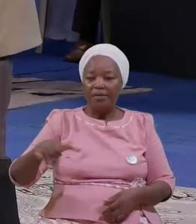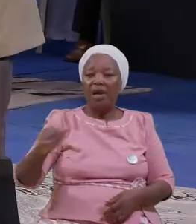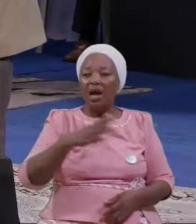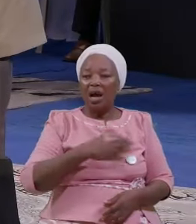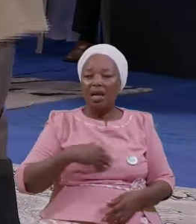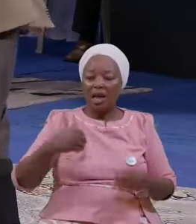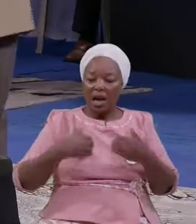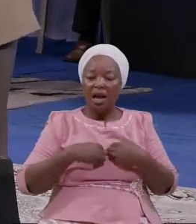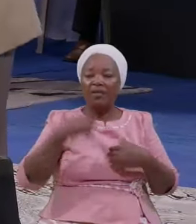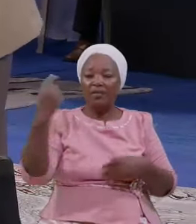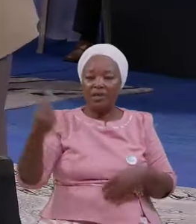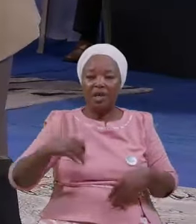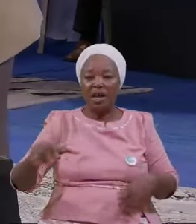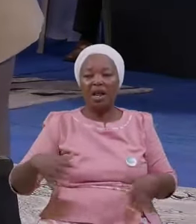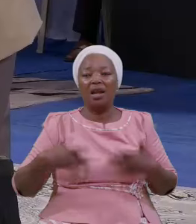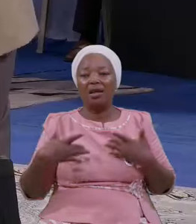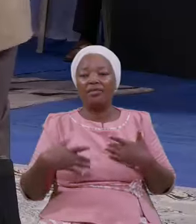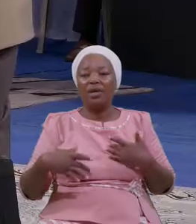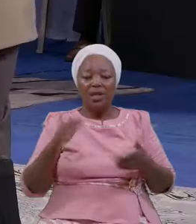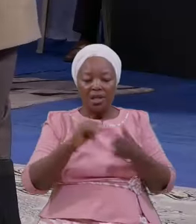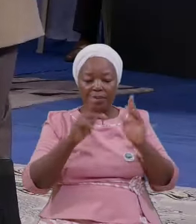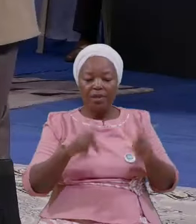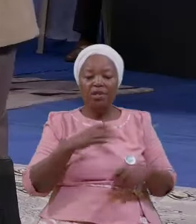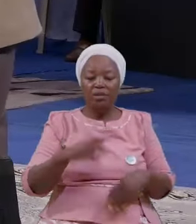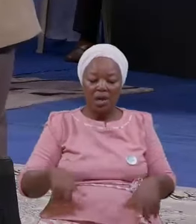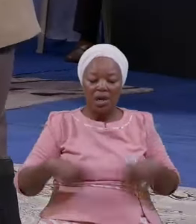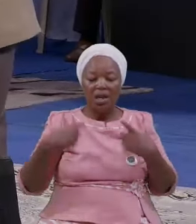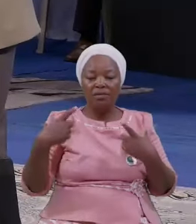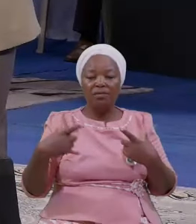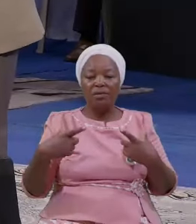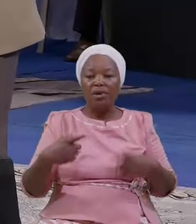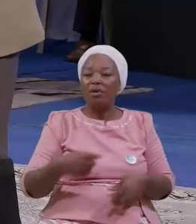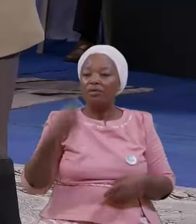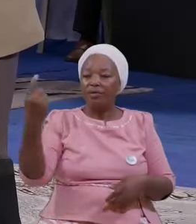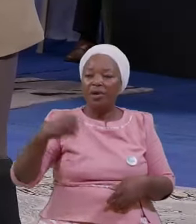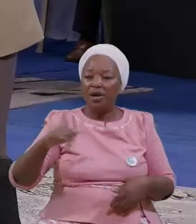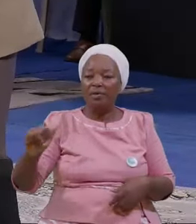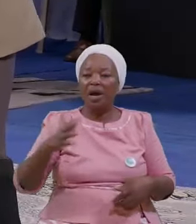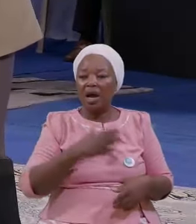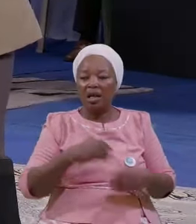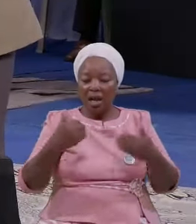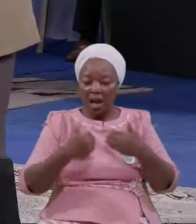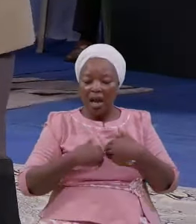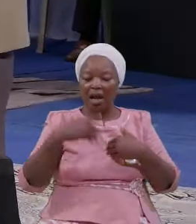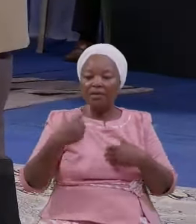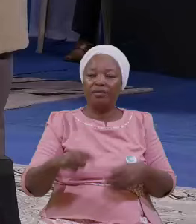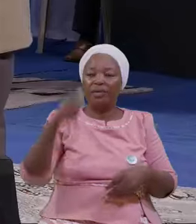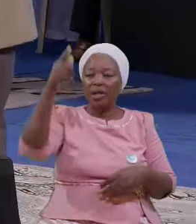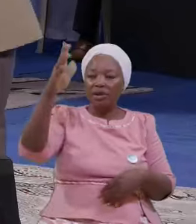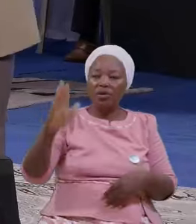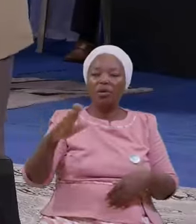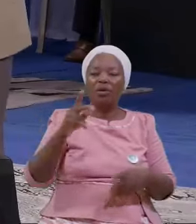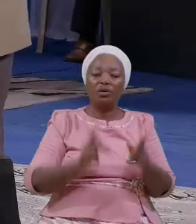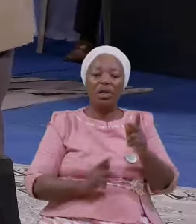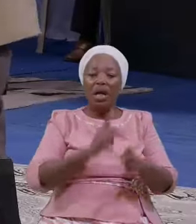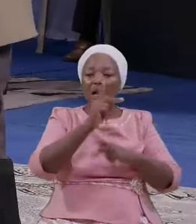eternal life. He will live forever. He will have the God kind of life.